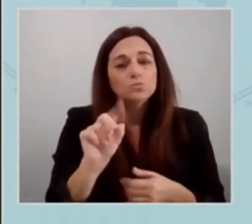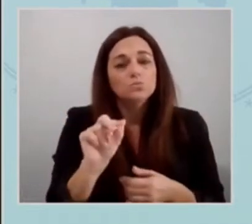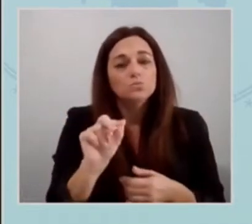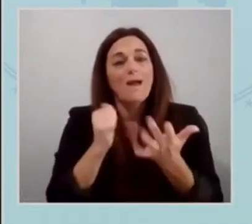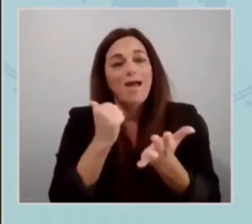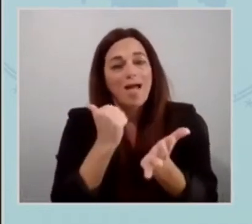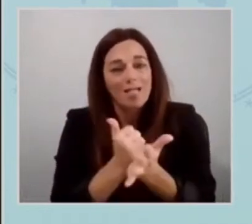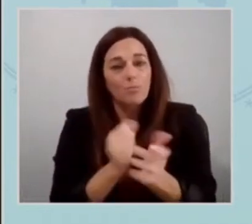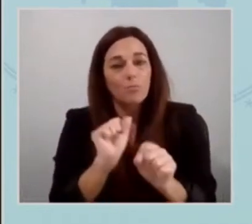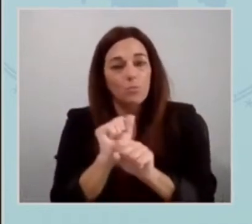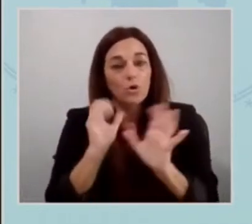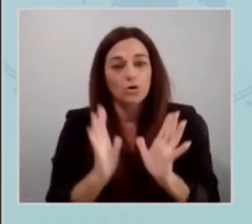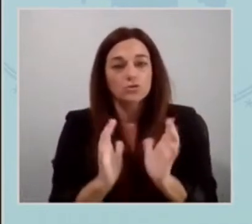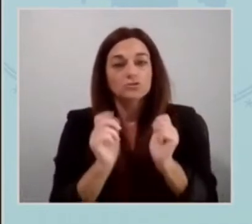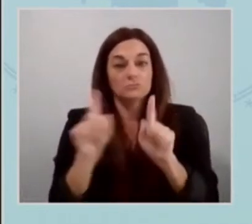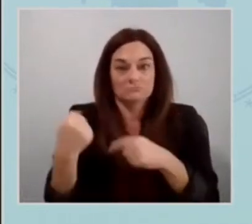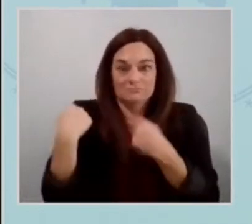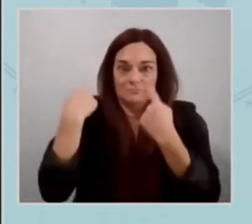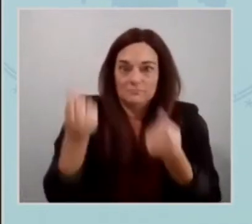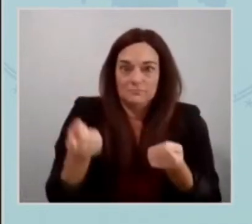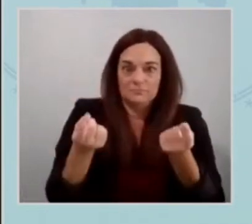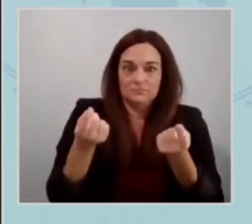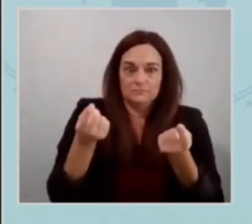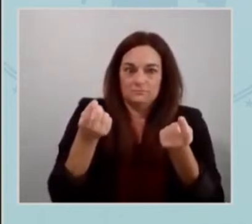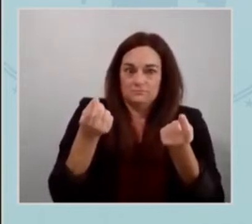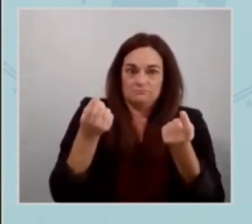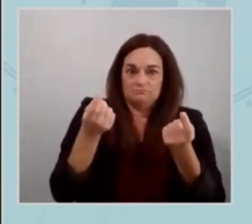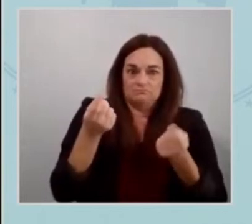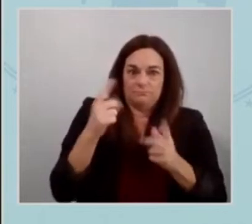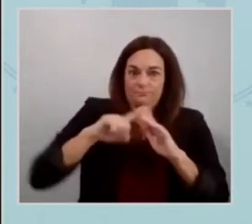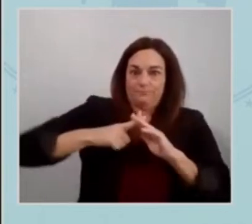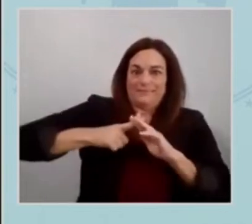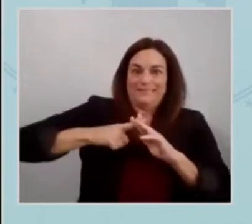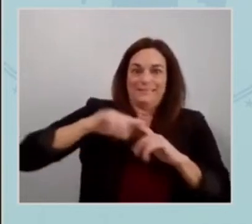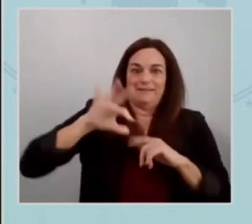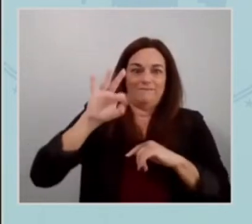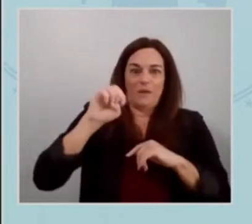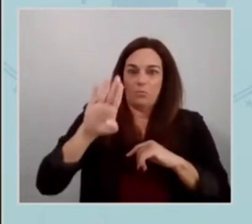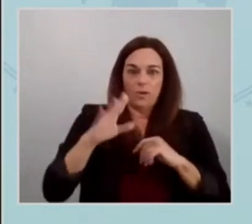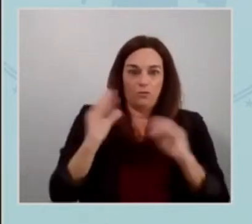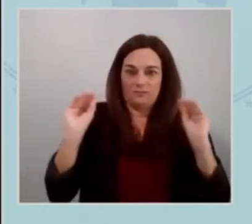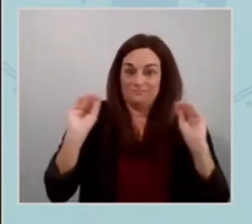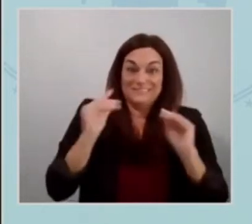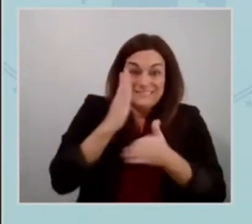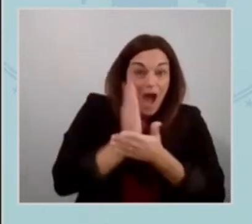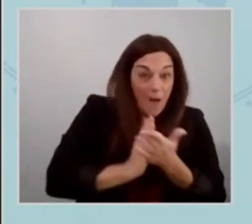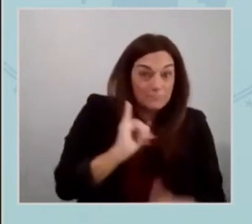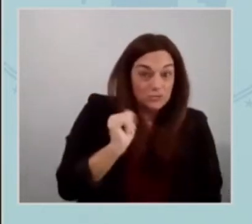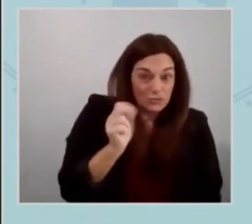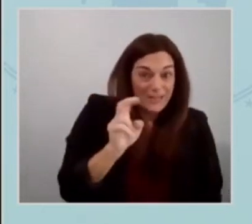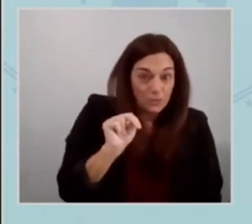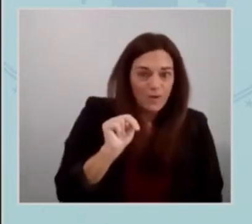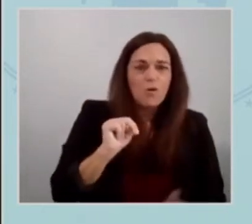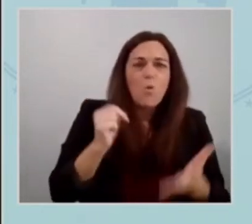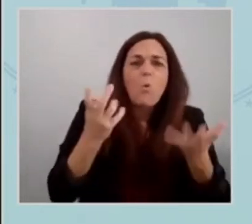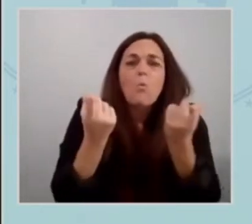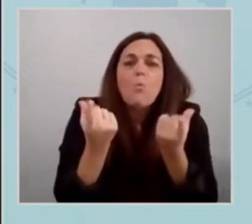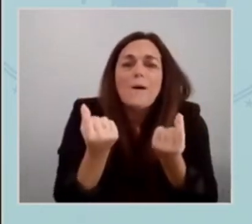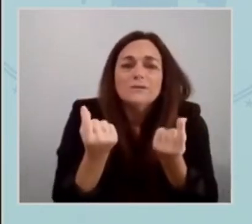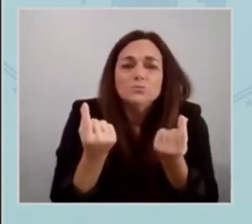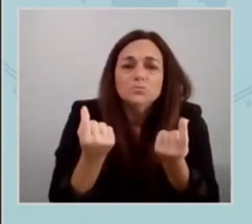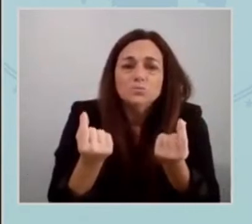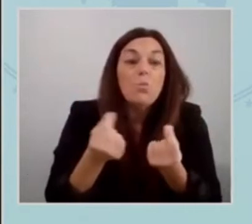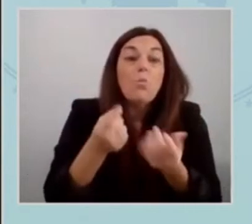President-elect Biden, what will you do to aid workers who have been without since the beginning of